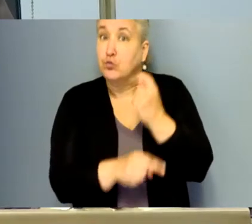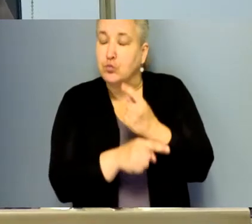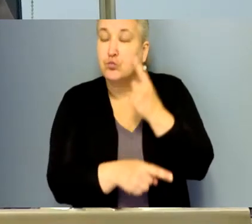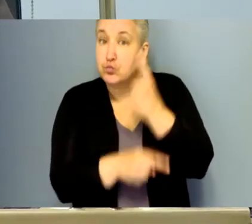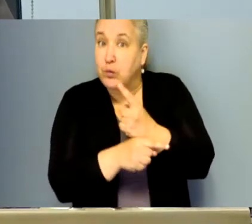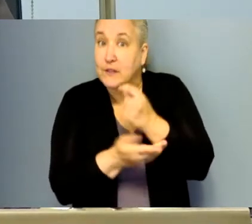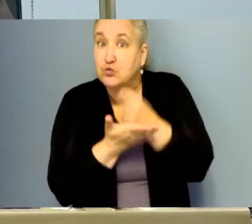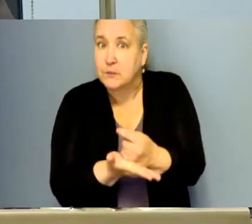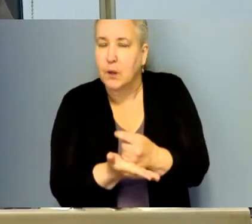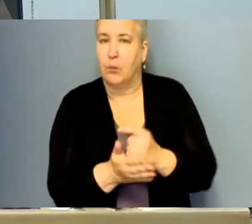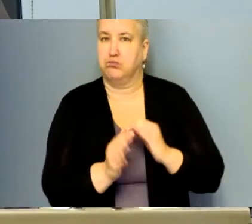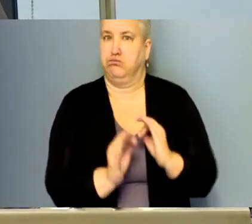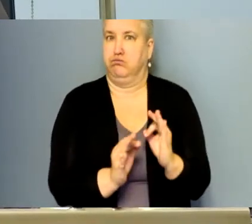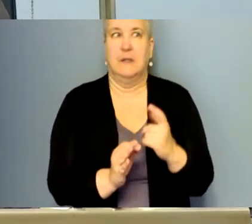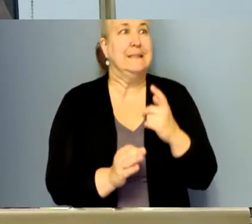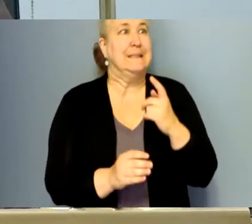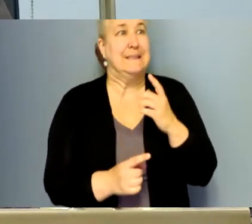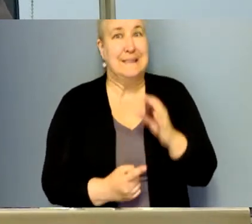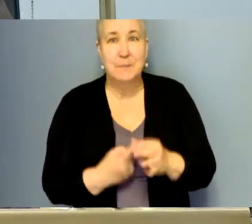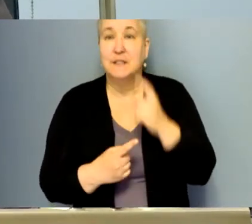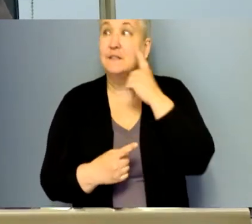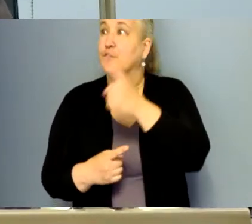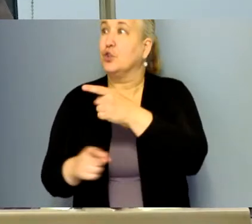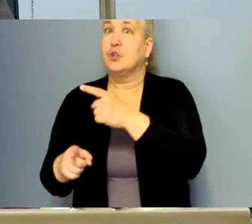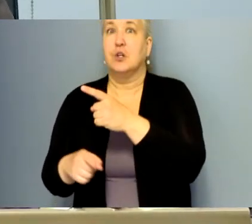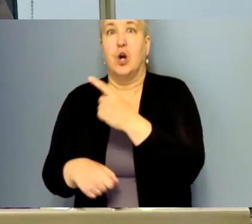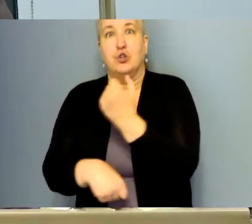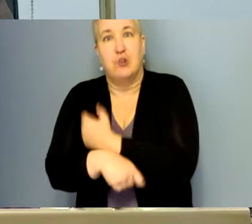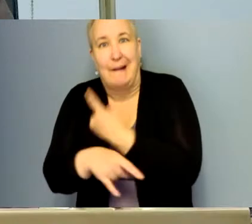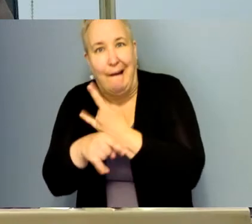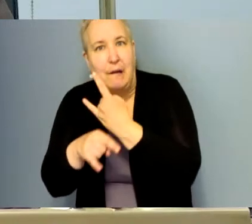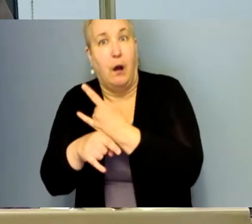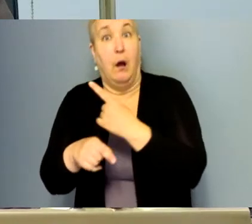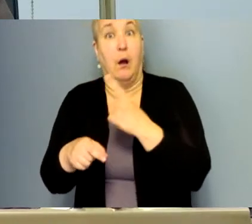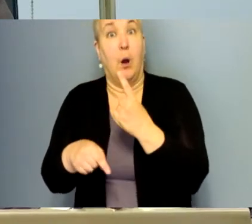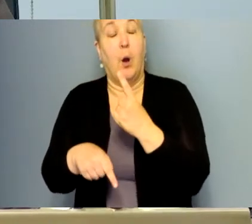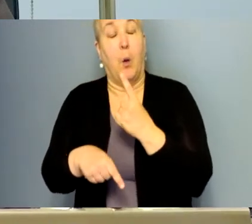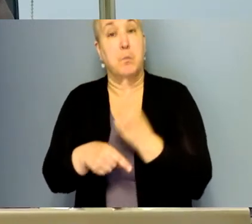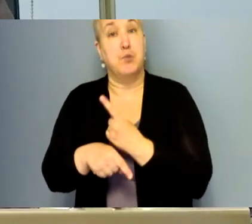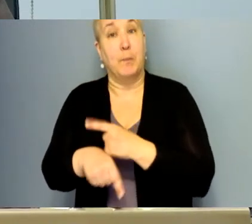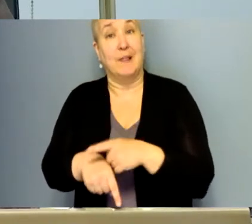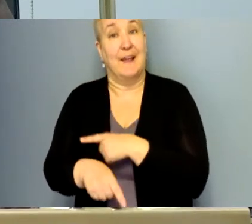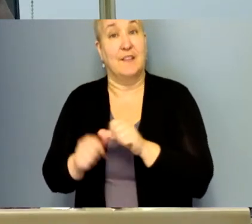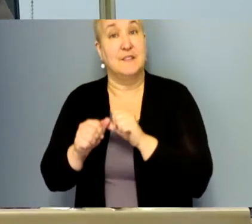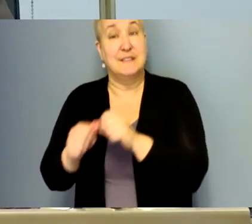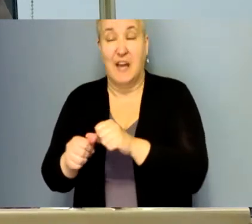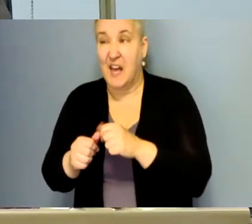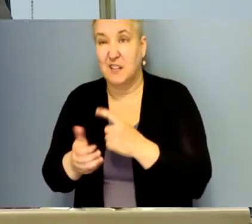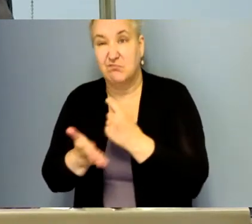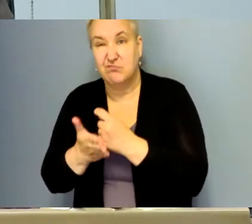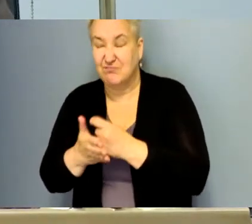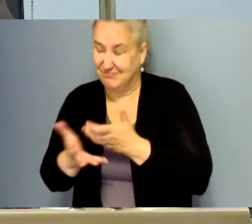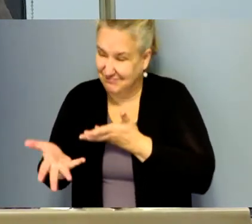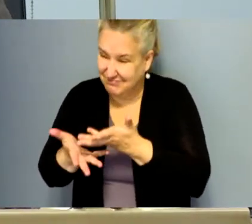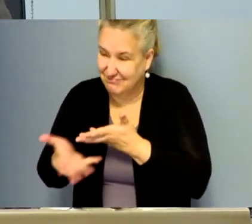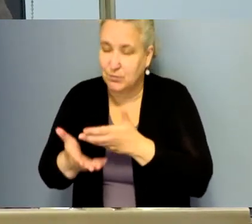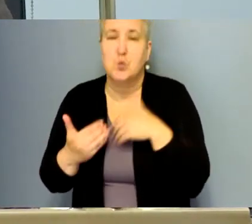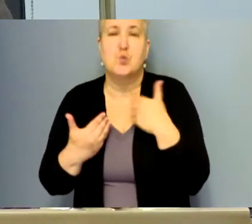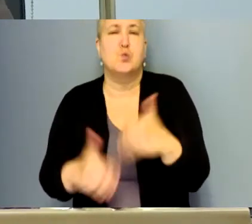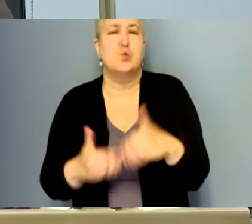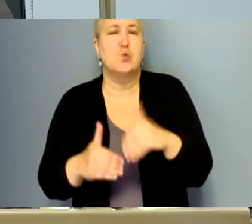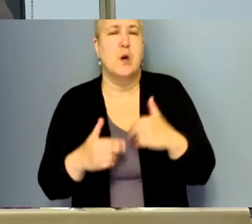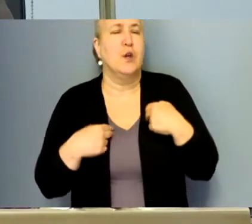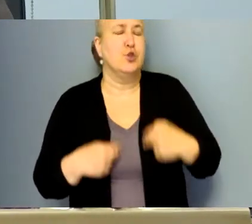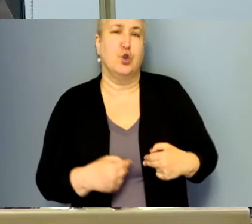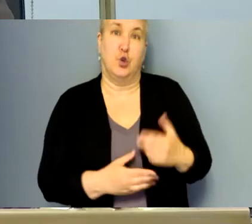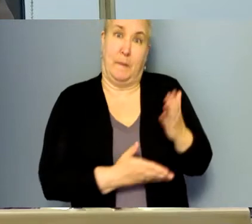with drug and alcohol for the proper length of stay. So the human side is enormous, but